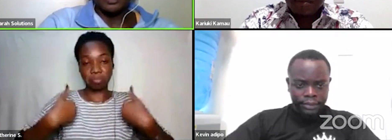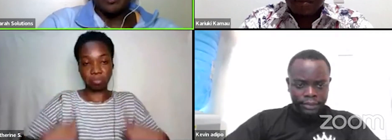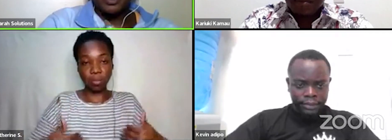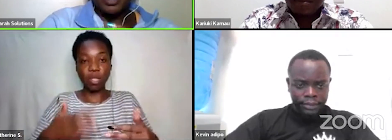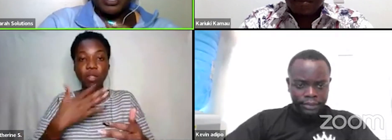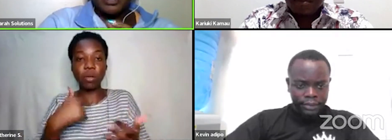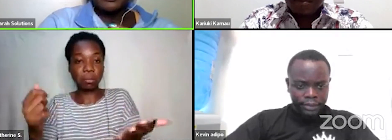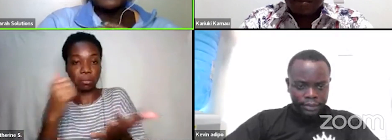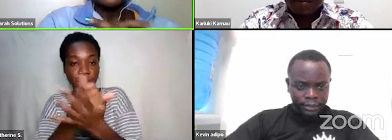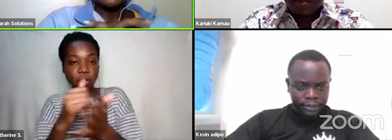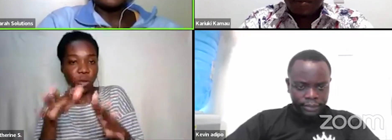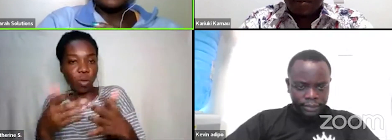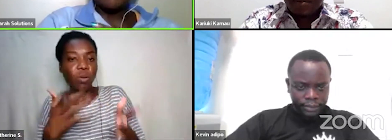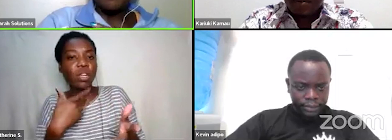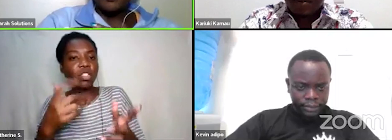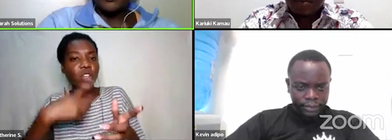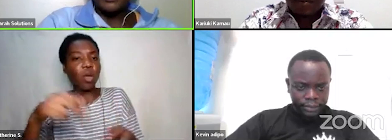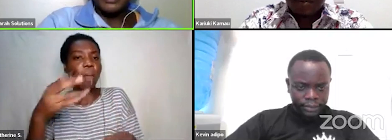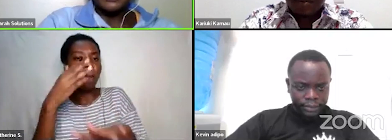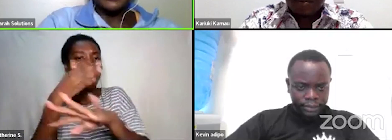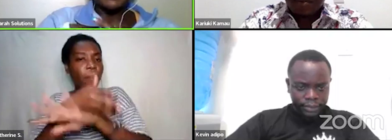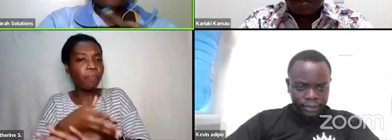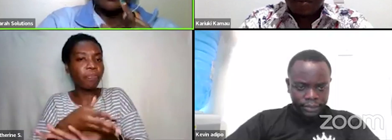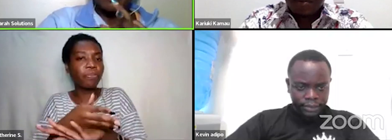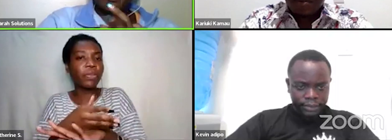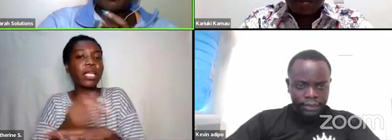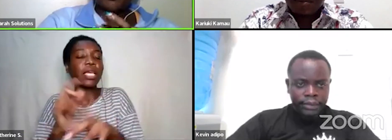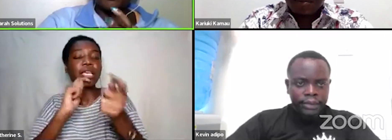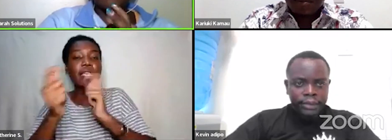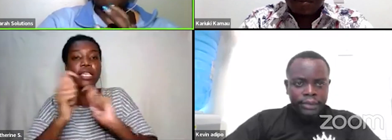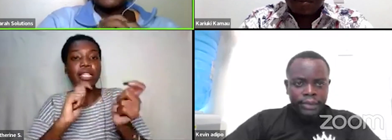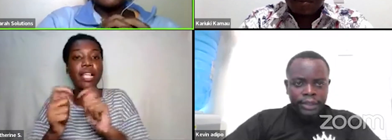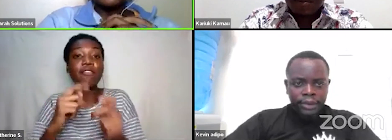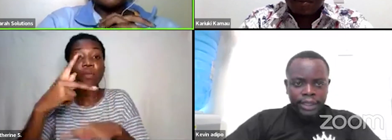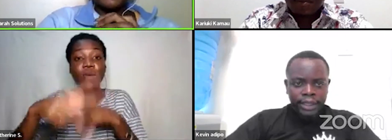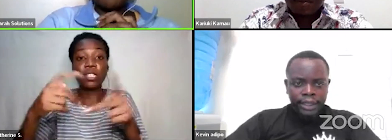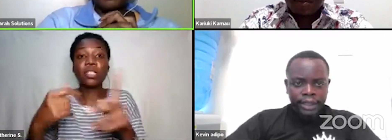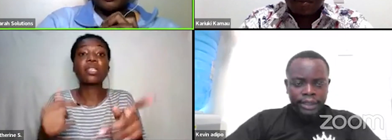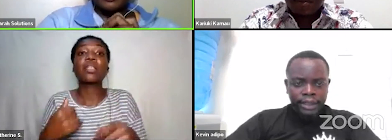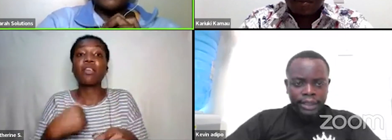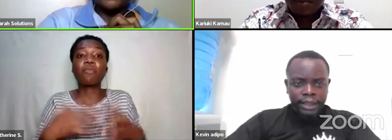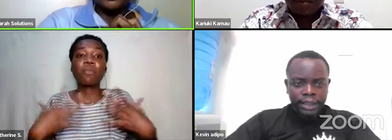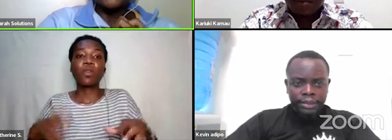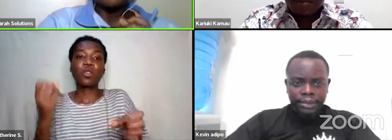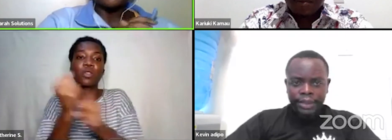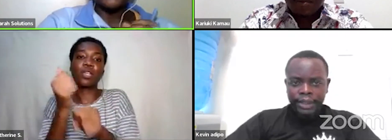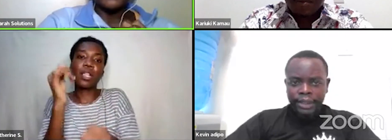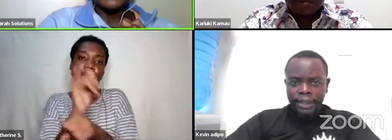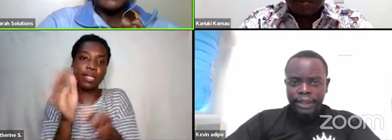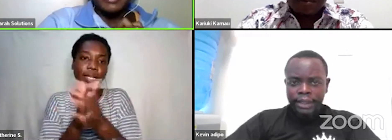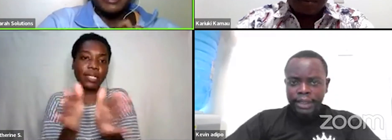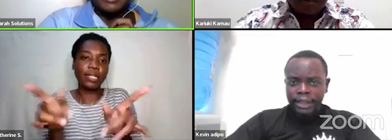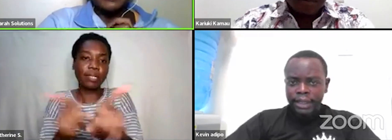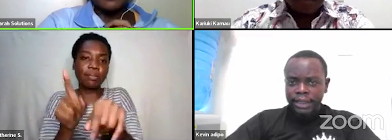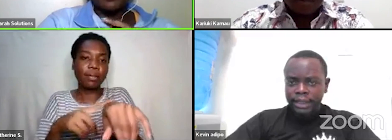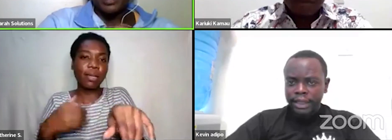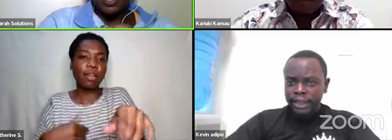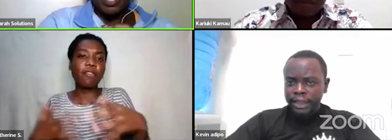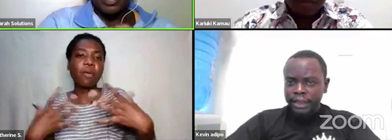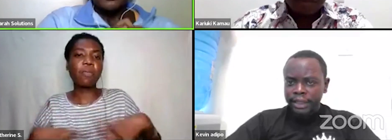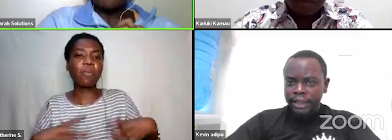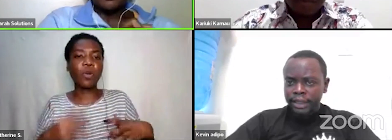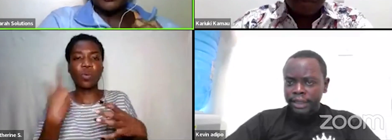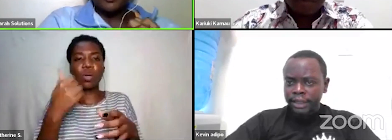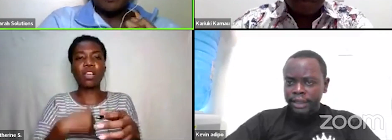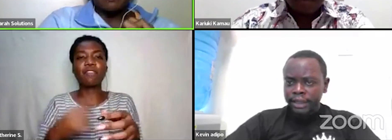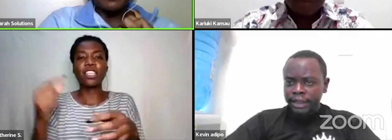want to do psychometric tests, then they are the people who do that. They are also the people who have GINOS Emotional Intelligence